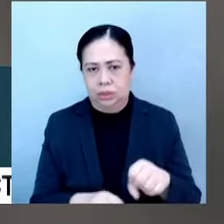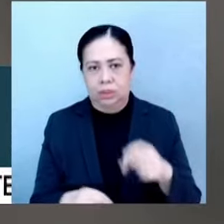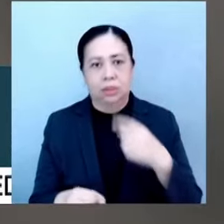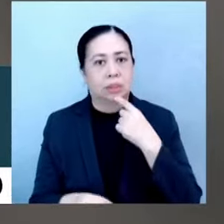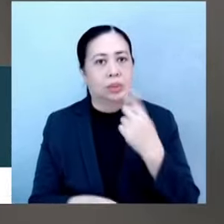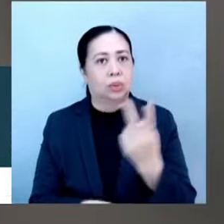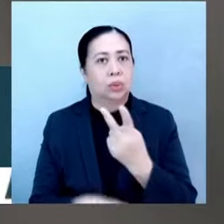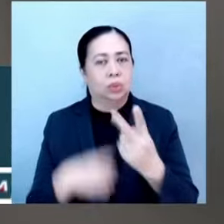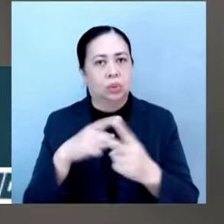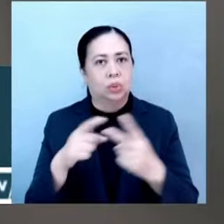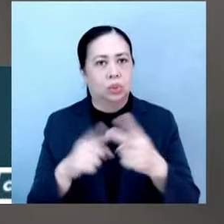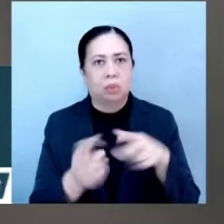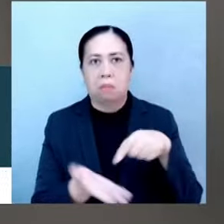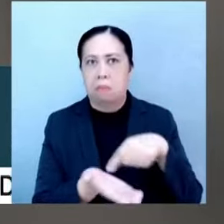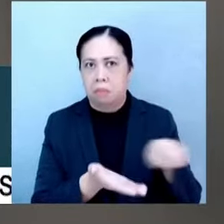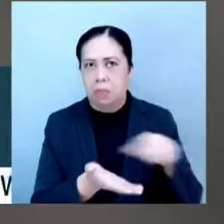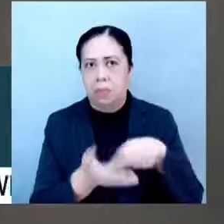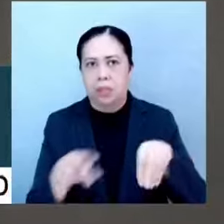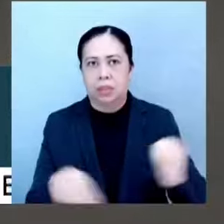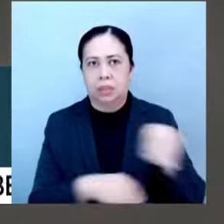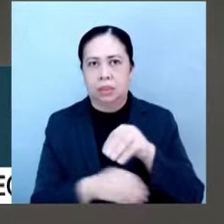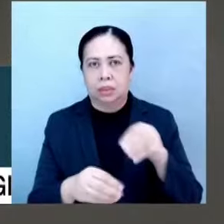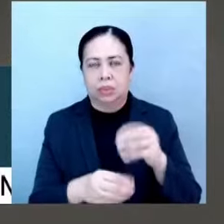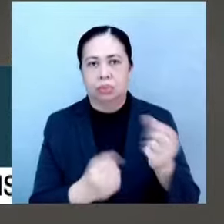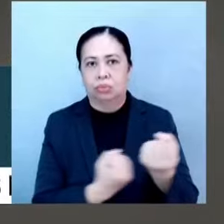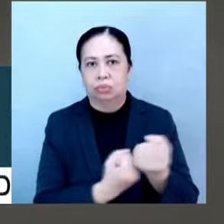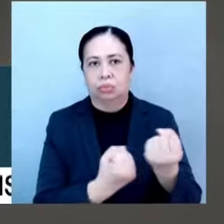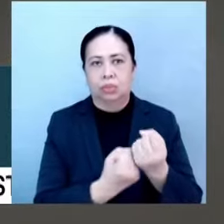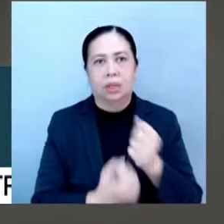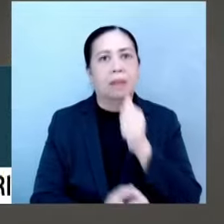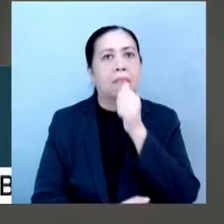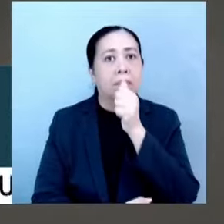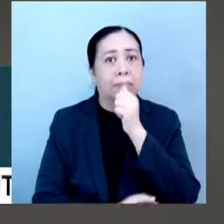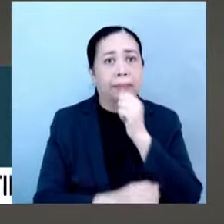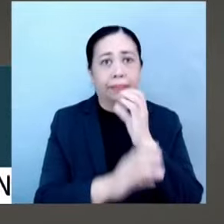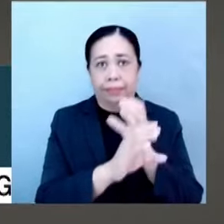are being paid in exchange for escorting a private vehicle.